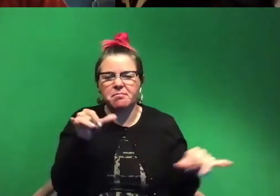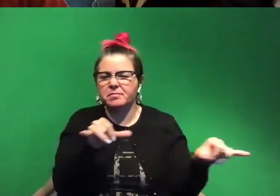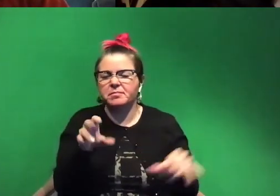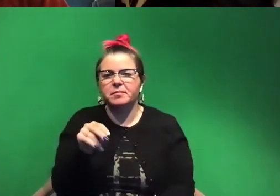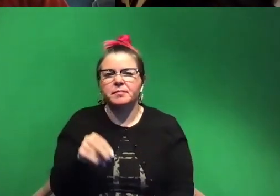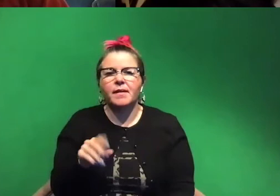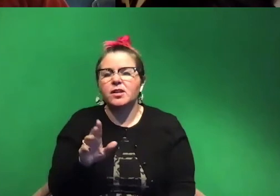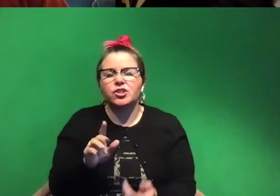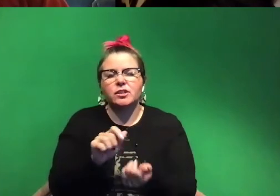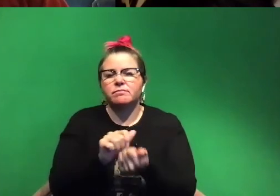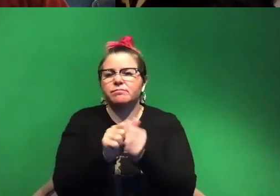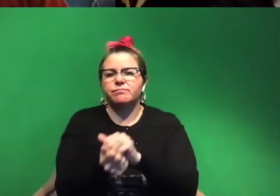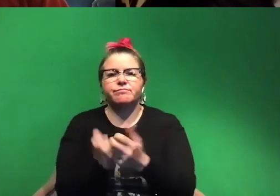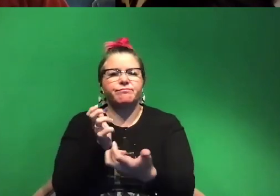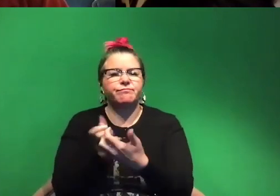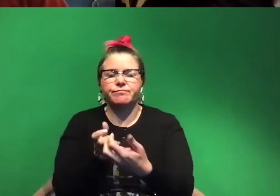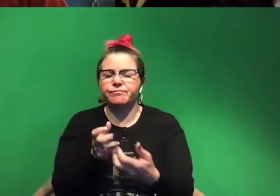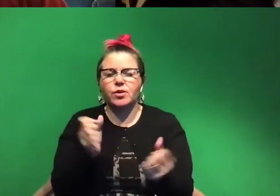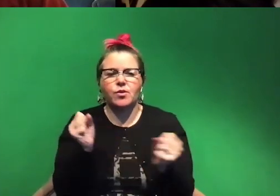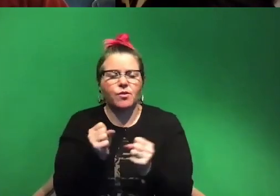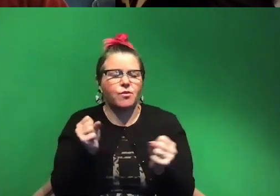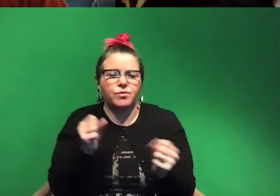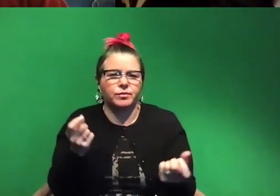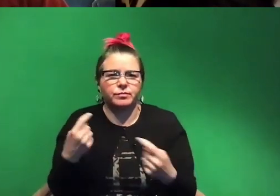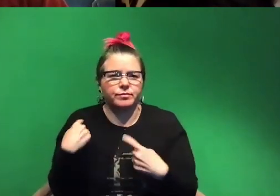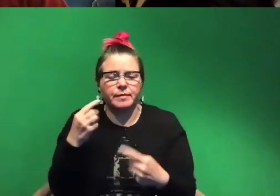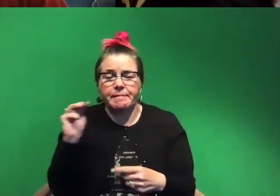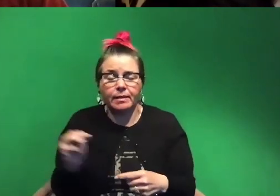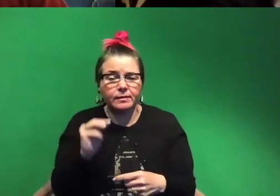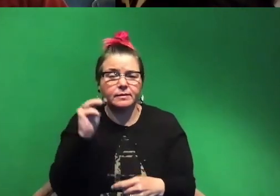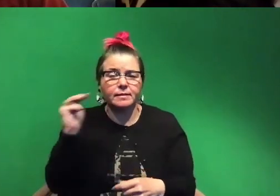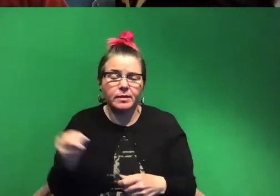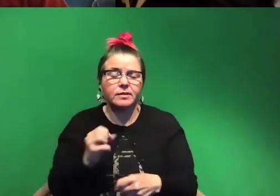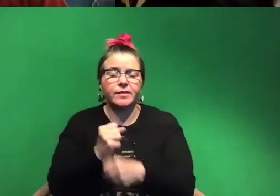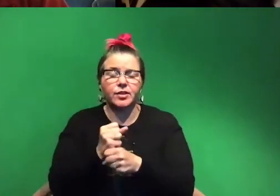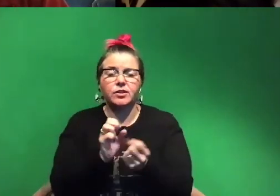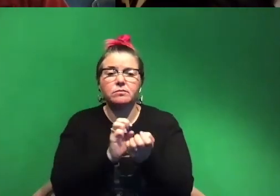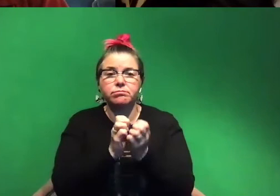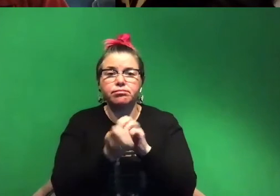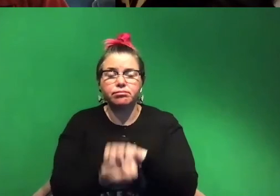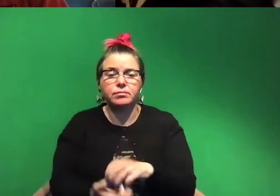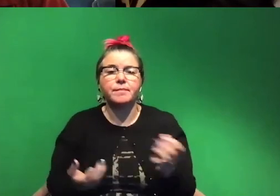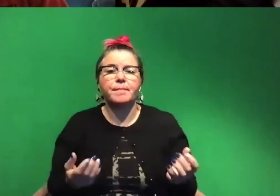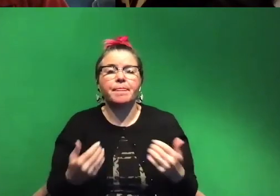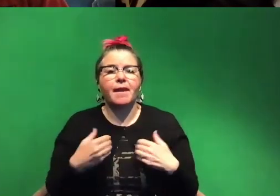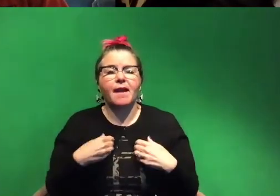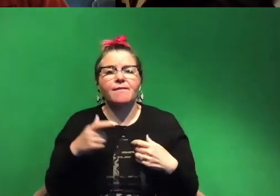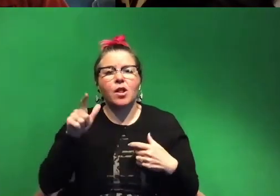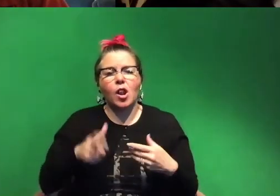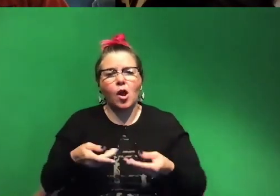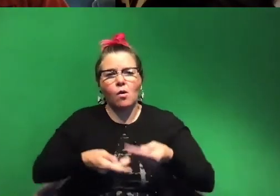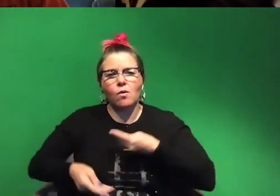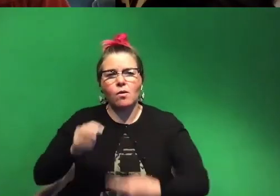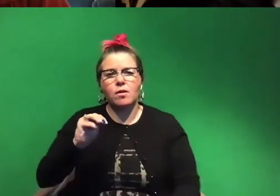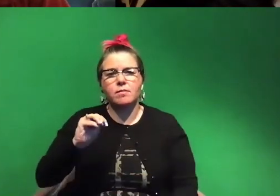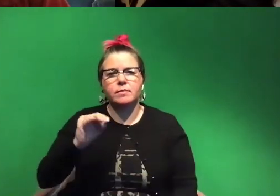become adapted to being in the cold over, millions of years of evolution. And they have such a low metabolism that they can get